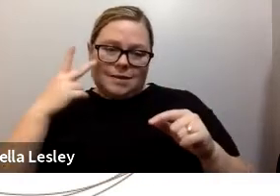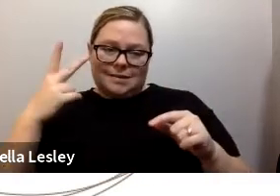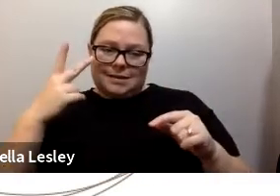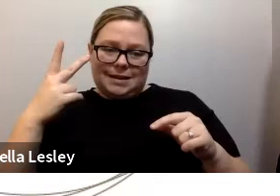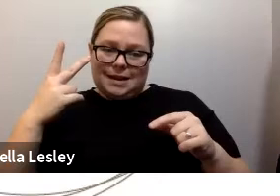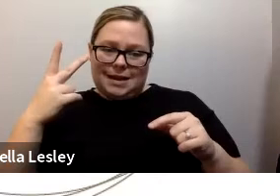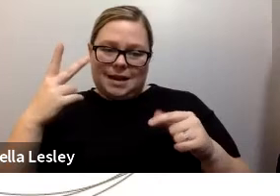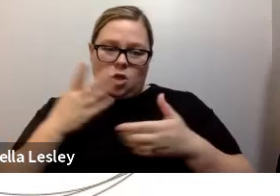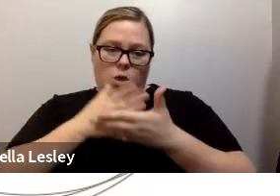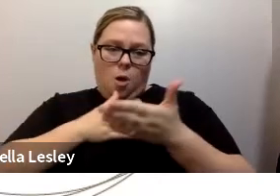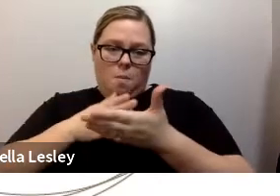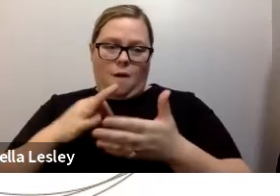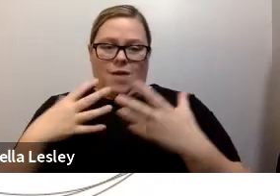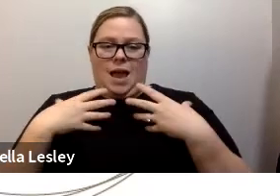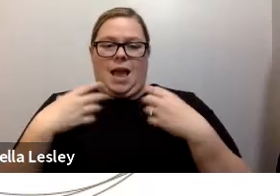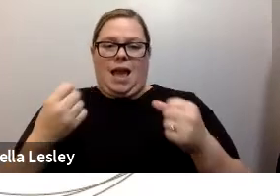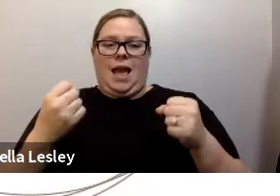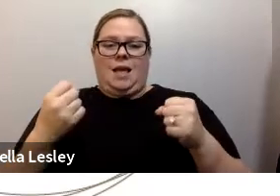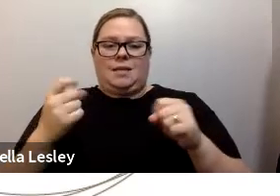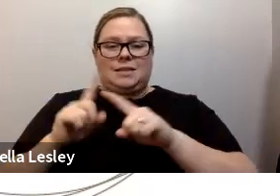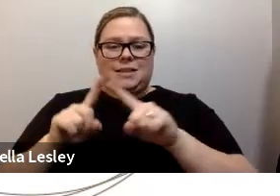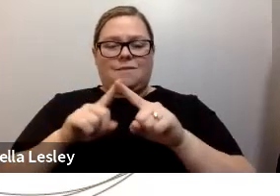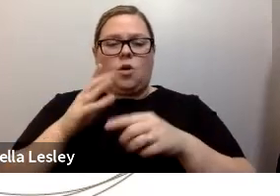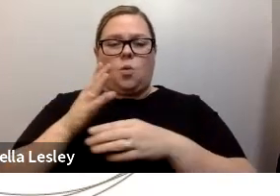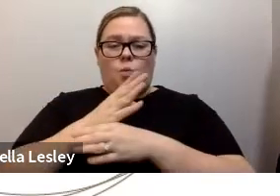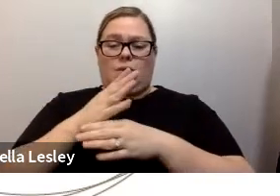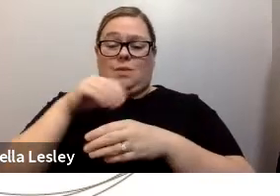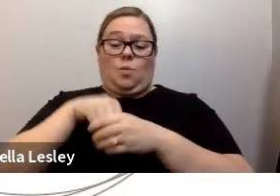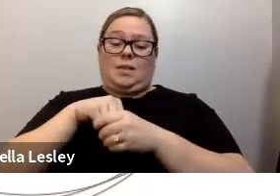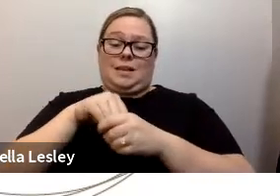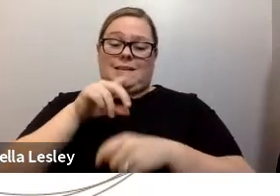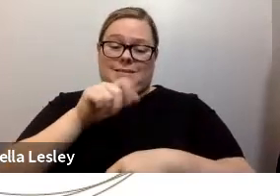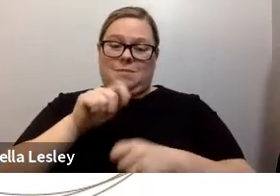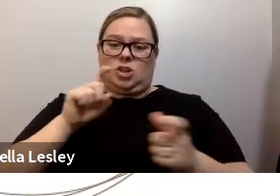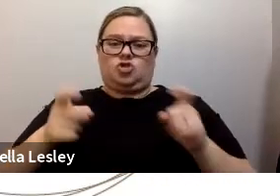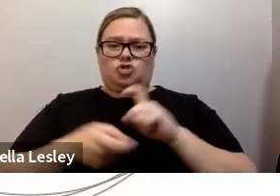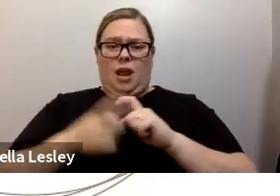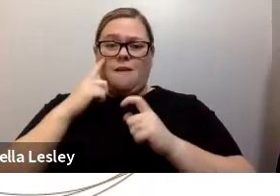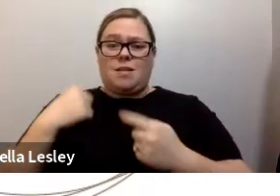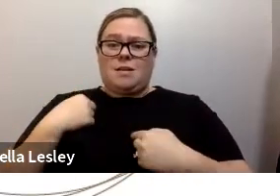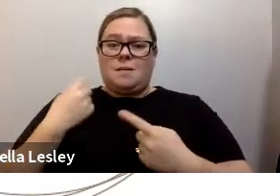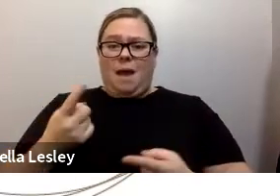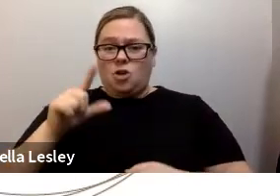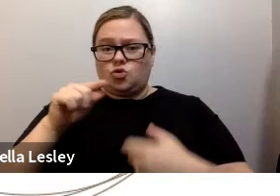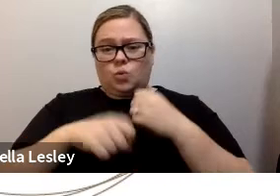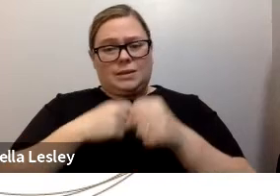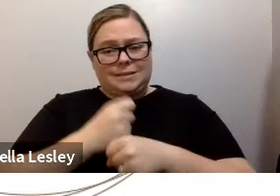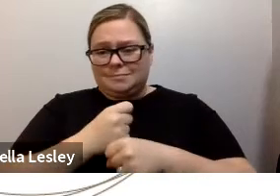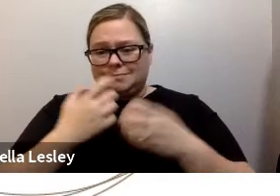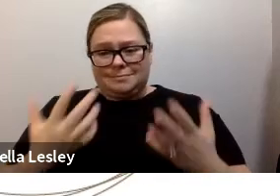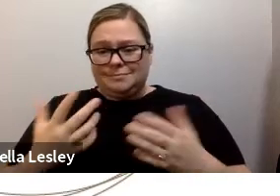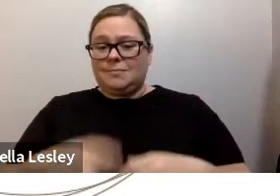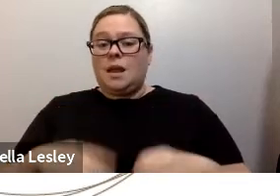of health disparities among people with disabilities change over the last 2 decades. Many people with